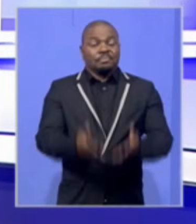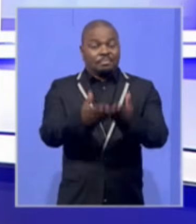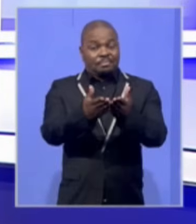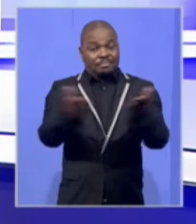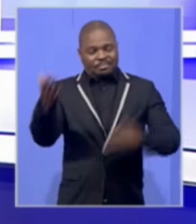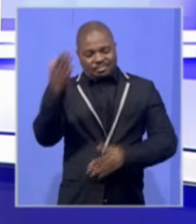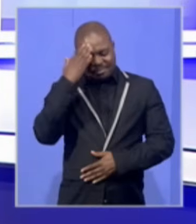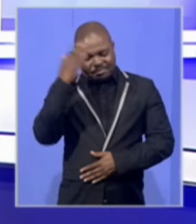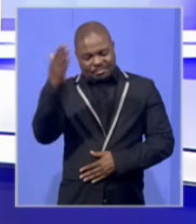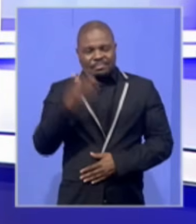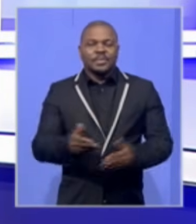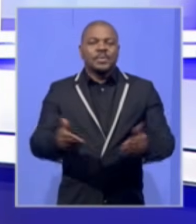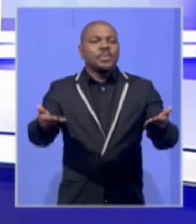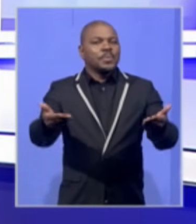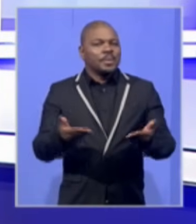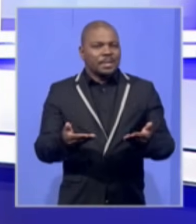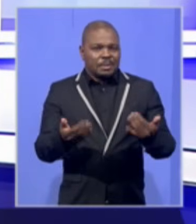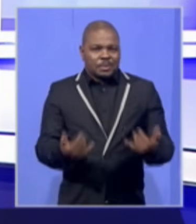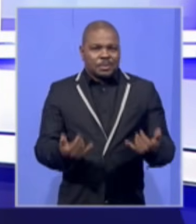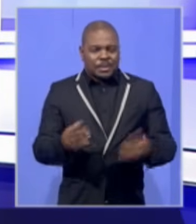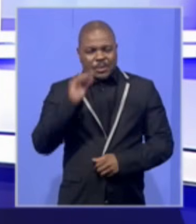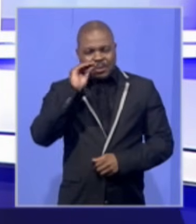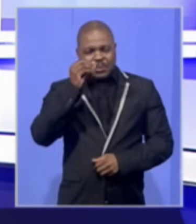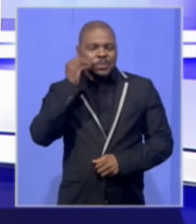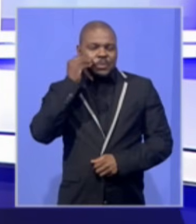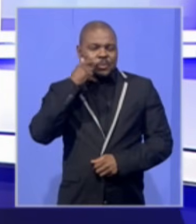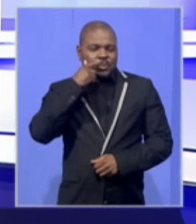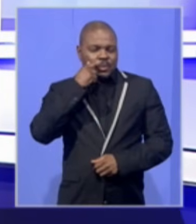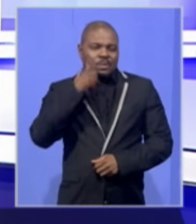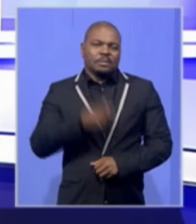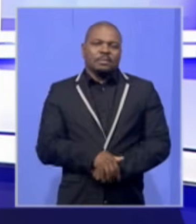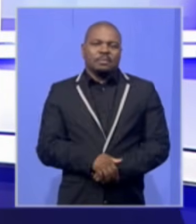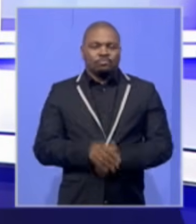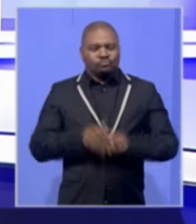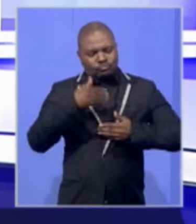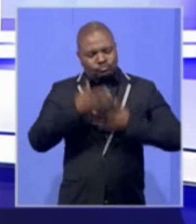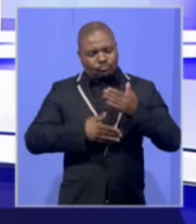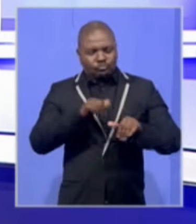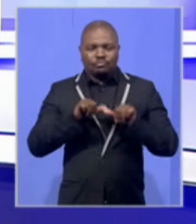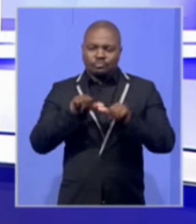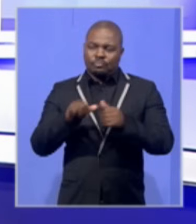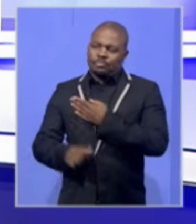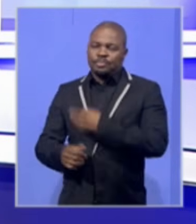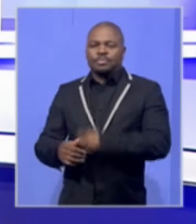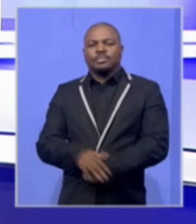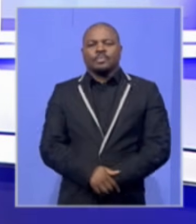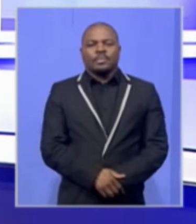Mothoetso Madume wa amogetswe mo kgasong ya rona ya dikgang tsa Setswana. Tari diale.